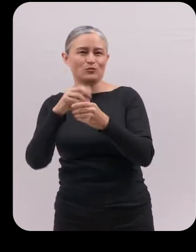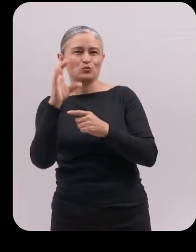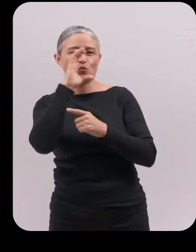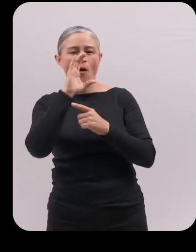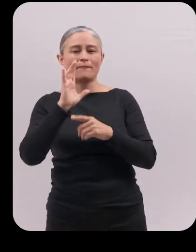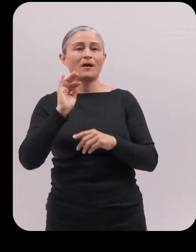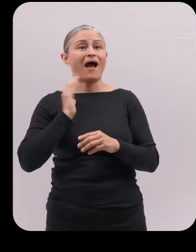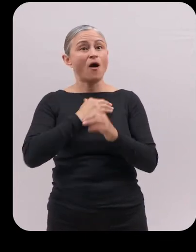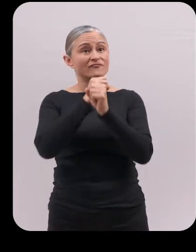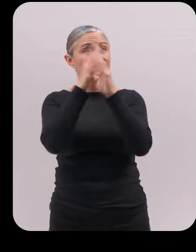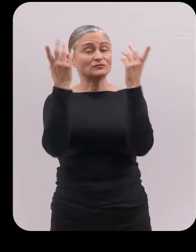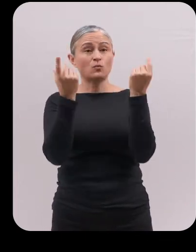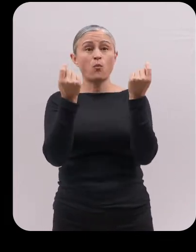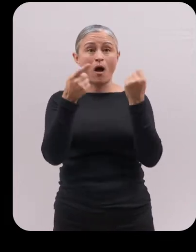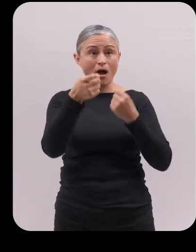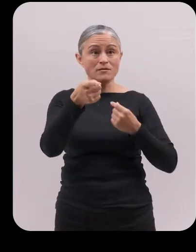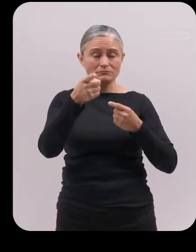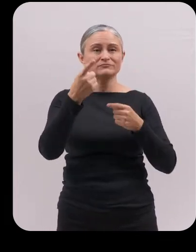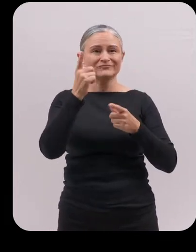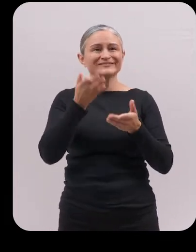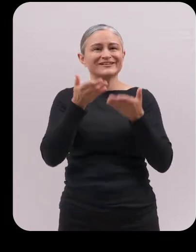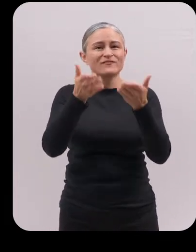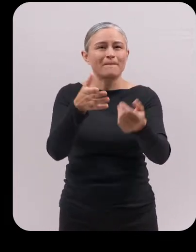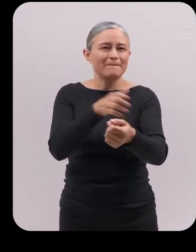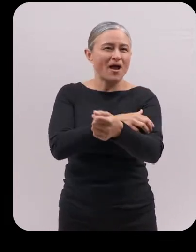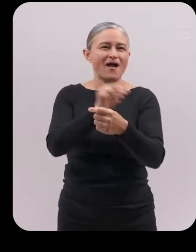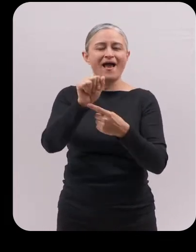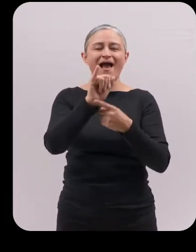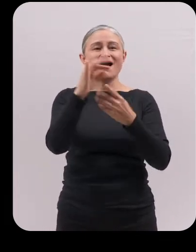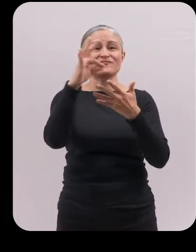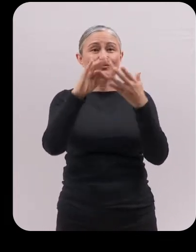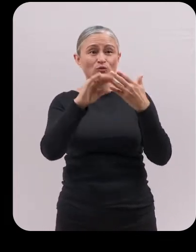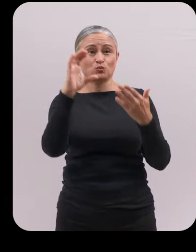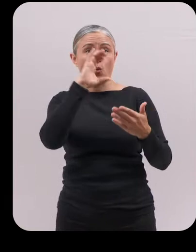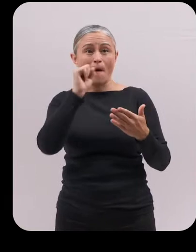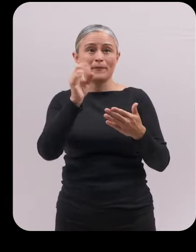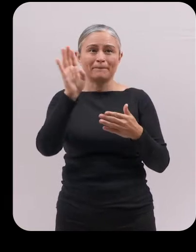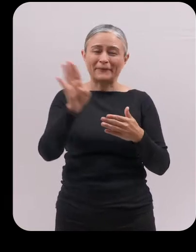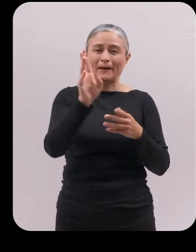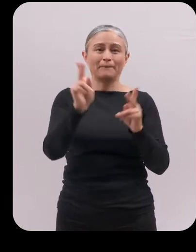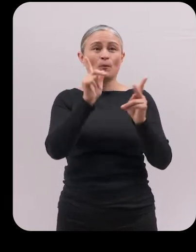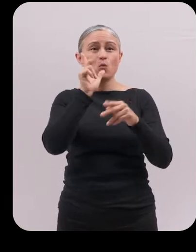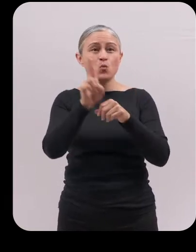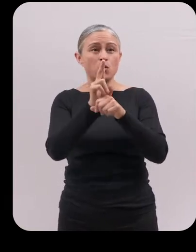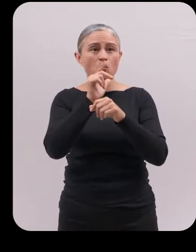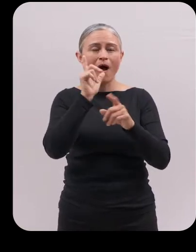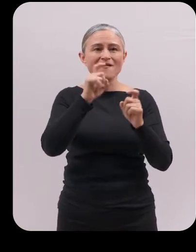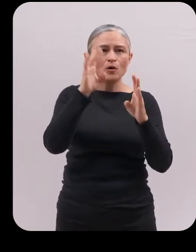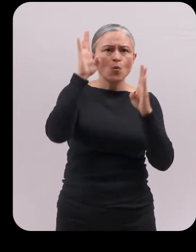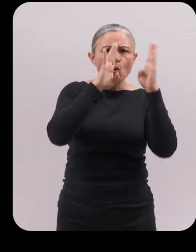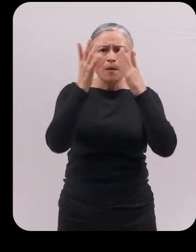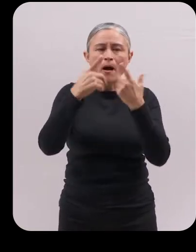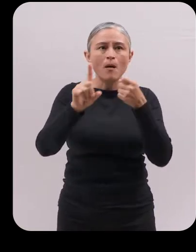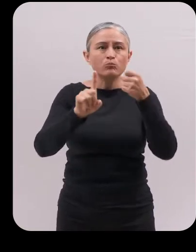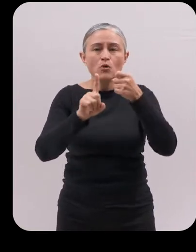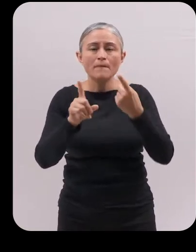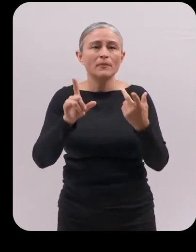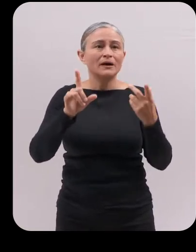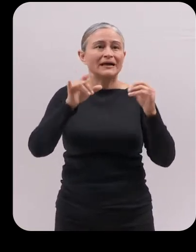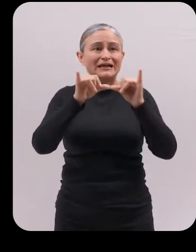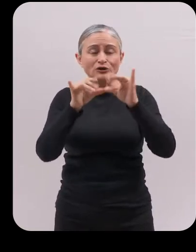vision is that you'll be able to deliver powerful AI features to Chrome's billions of users without having to worry about prompt engineering,